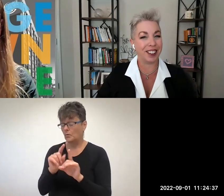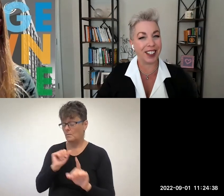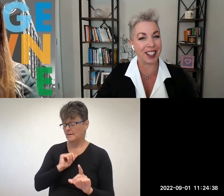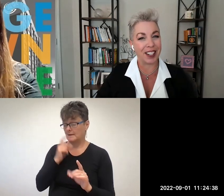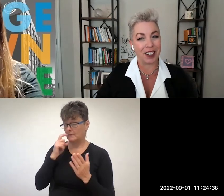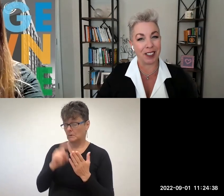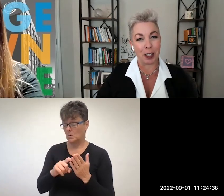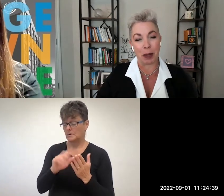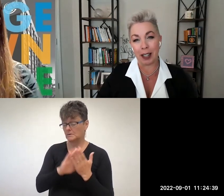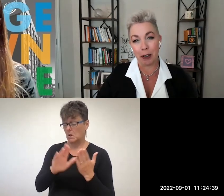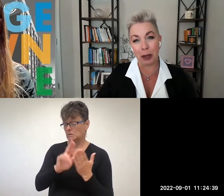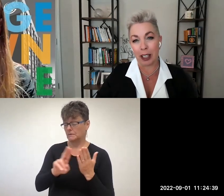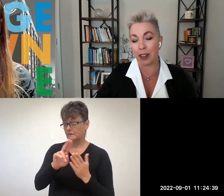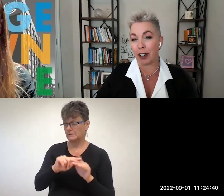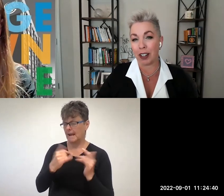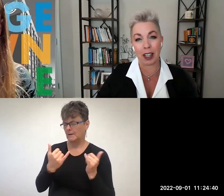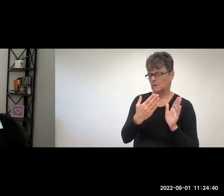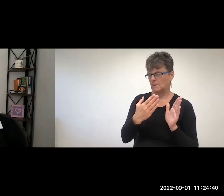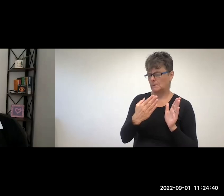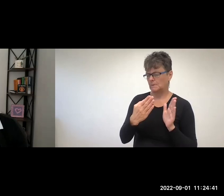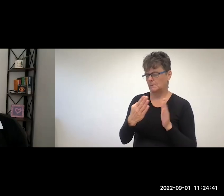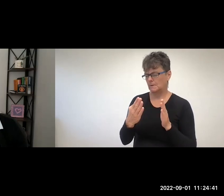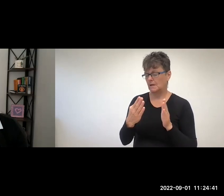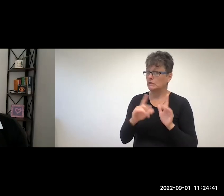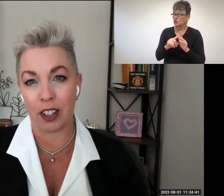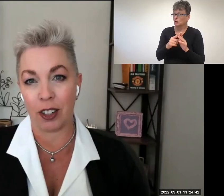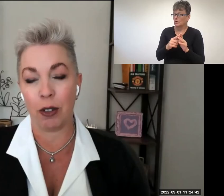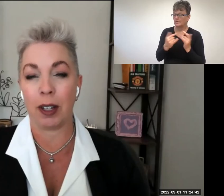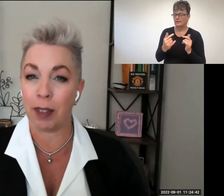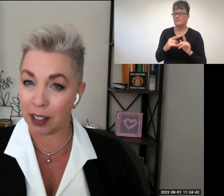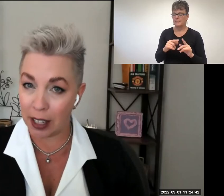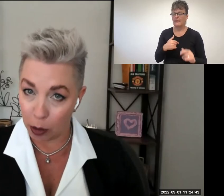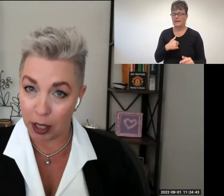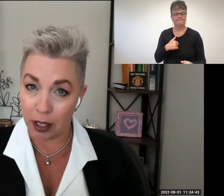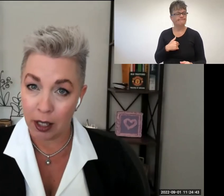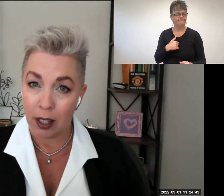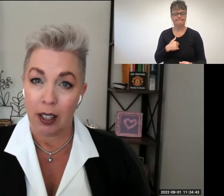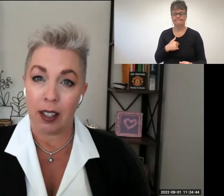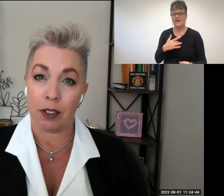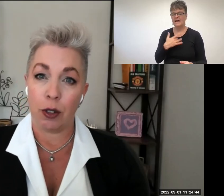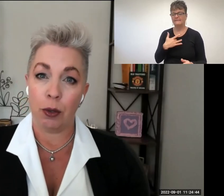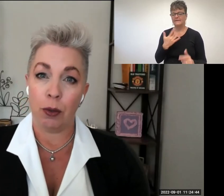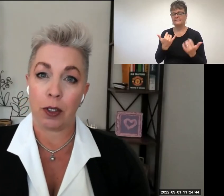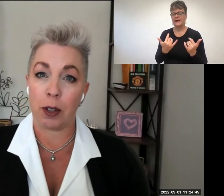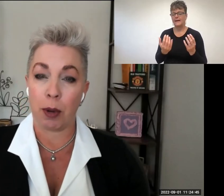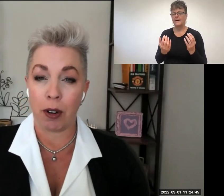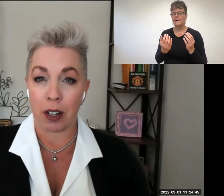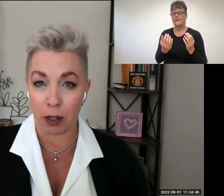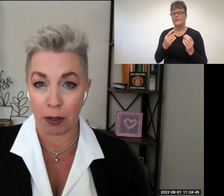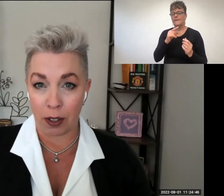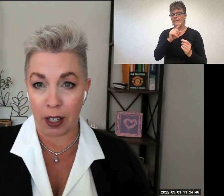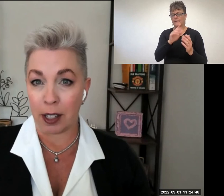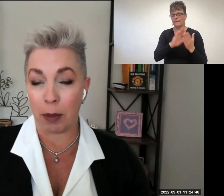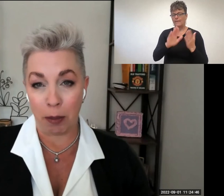in the early stages of this, but I do believe there is a movement in higher education to advance equity and to